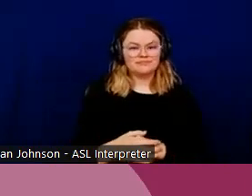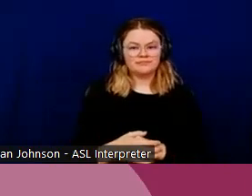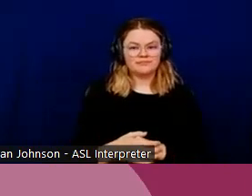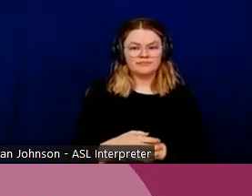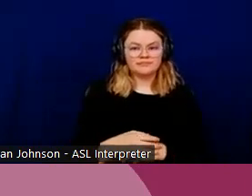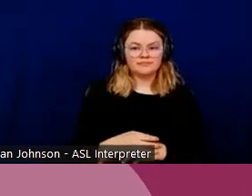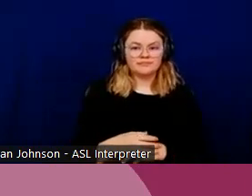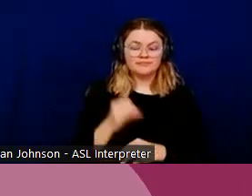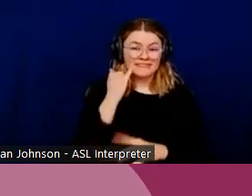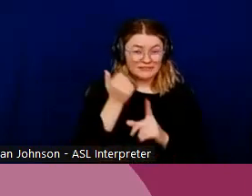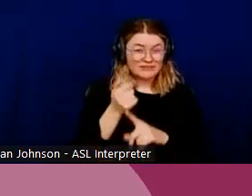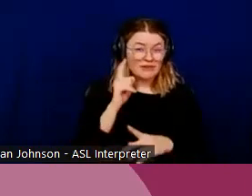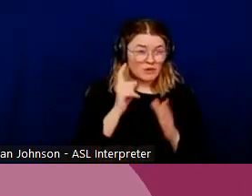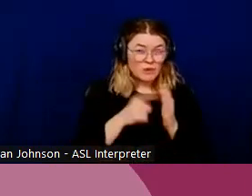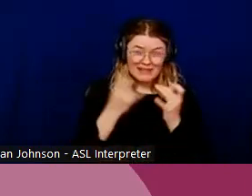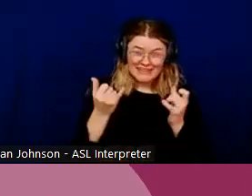kind of everywhere.